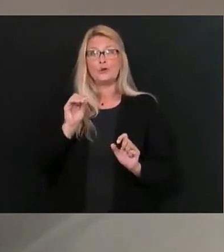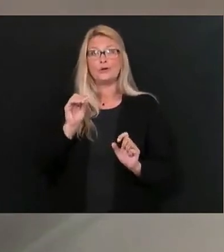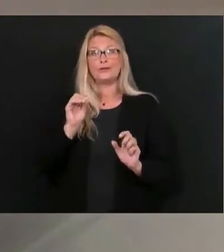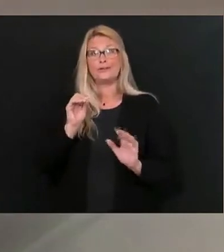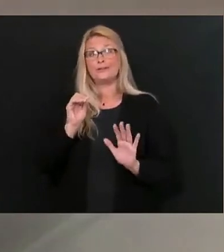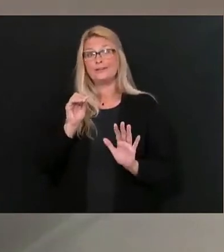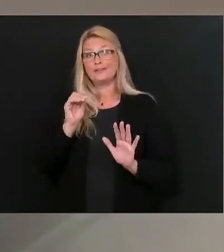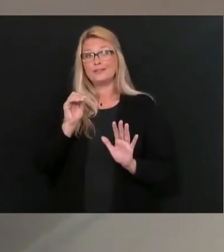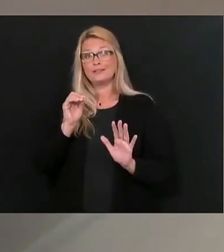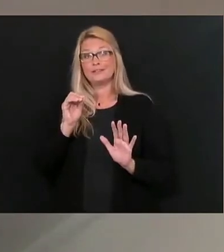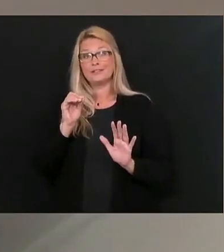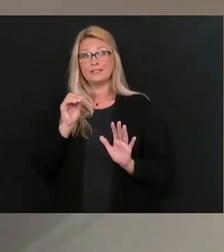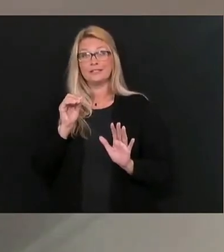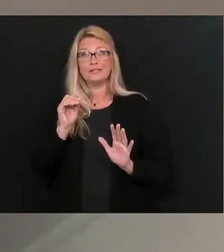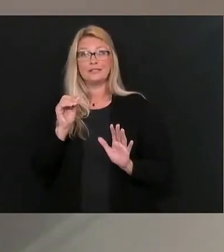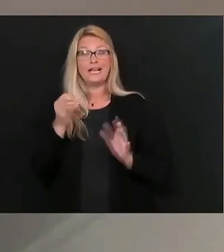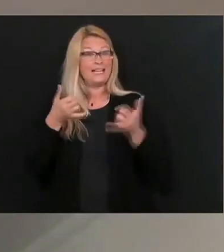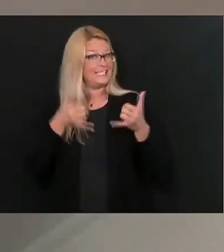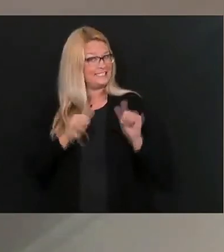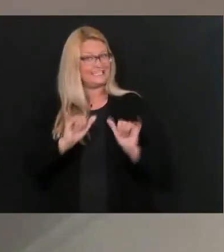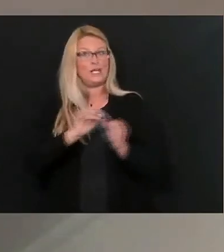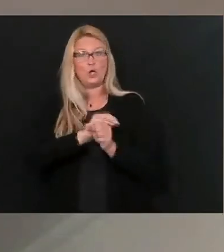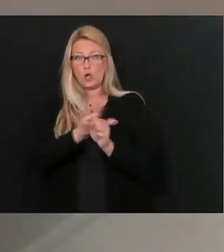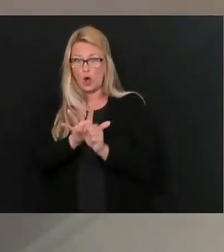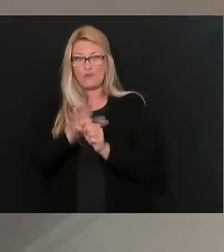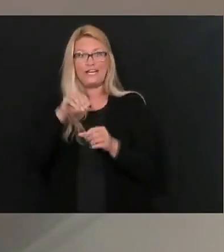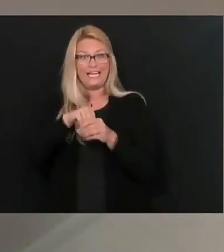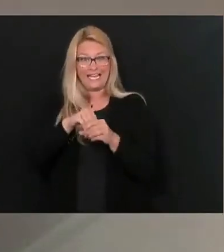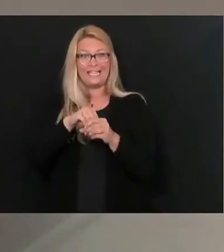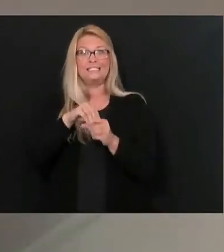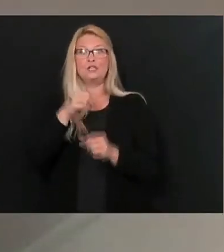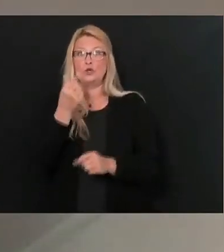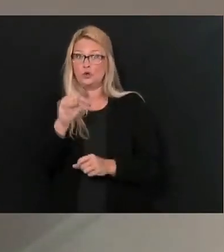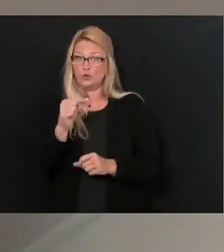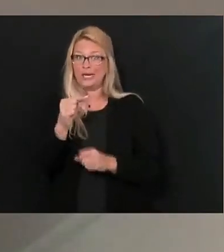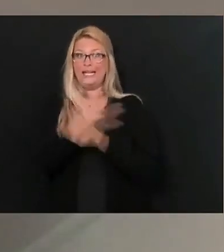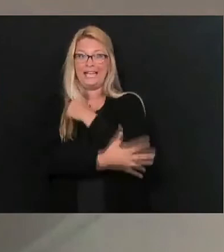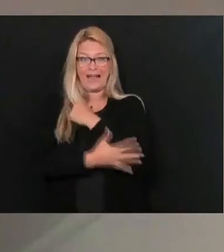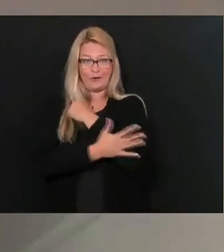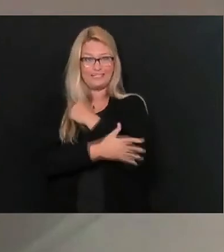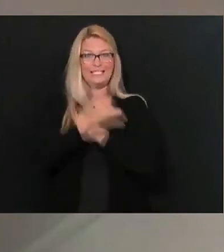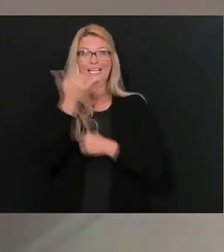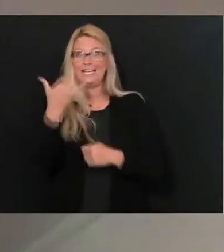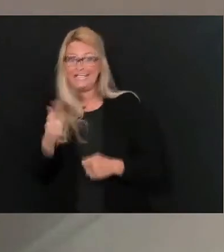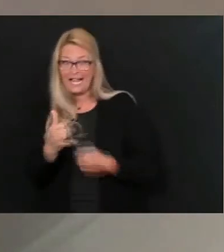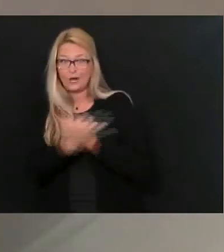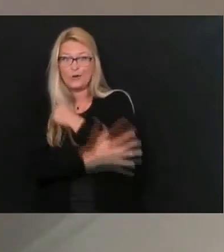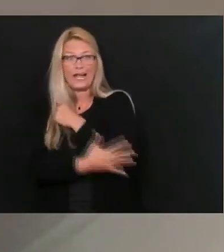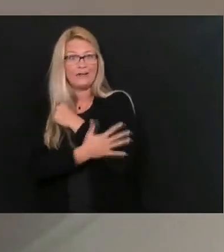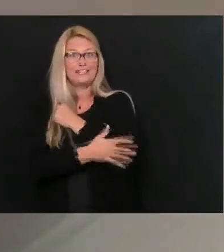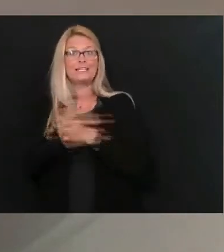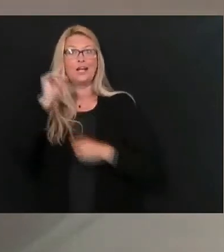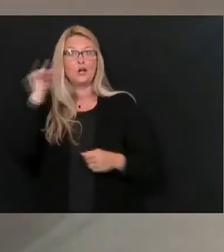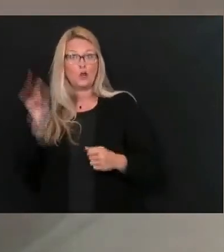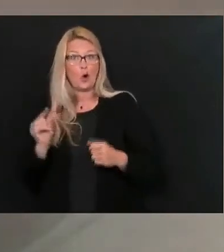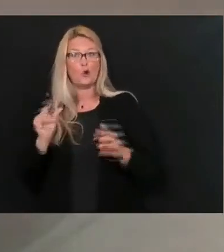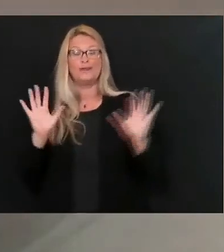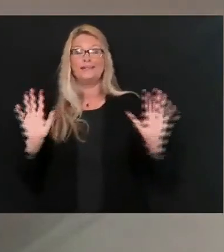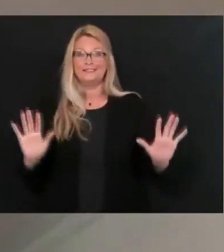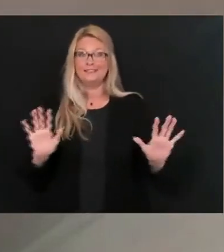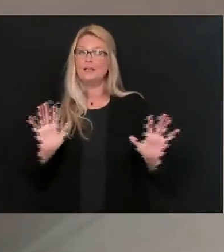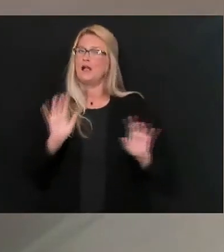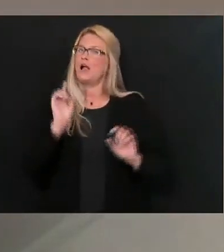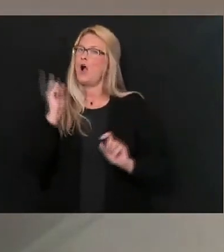way. But there's still COVID in the green counties, and there's still COVID in the yellow counties. There's still COVID in the gold counties. So we